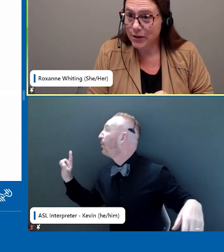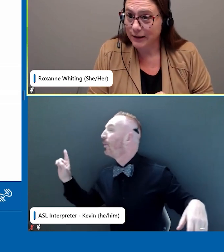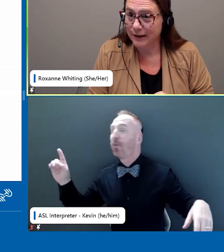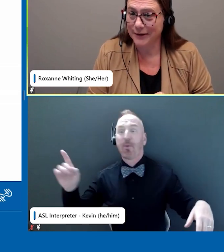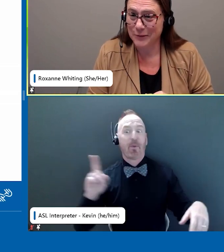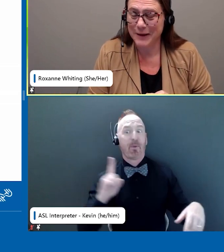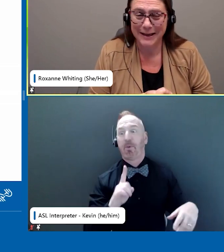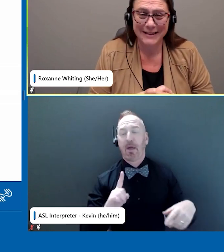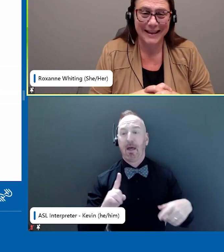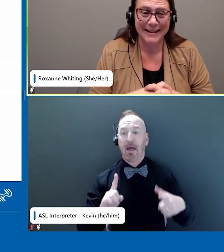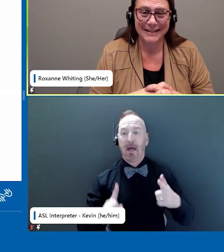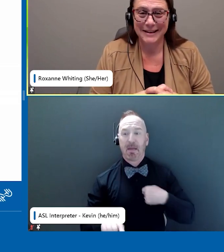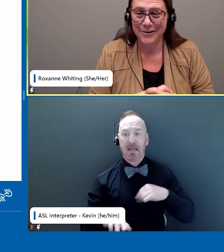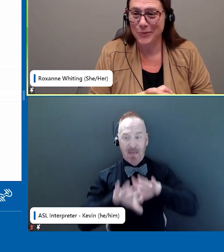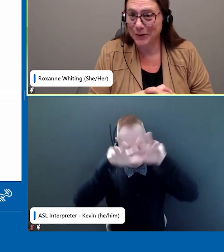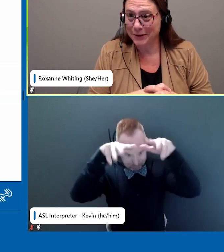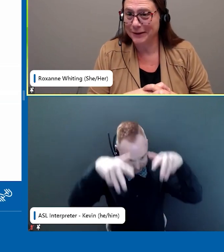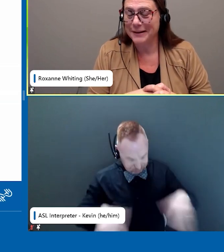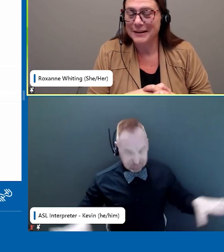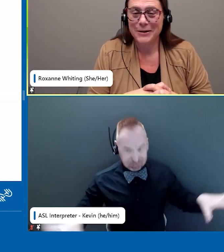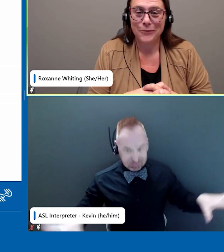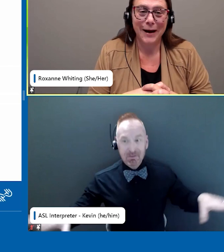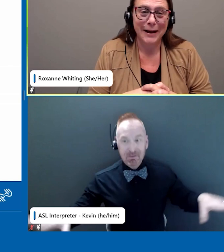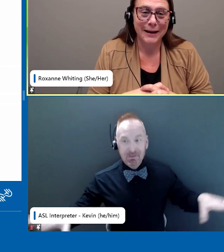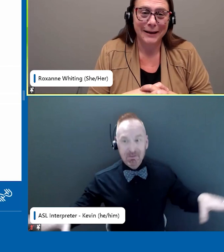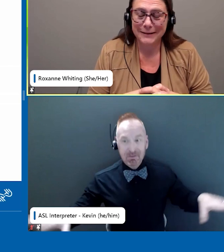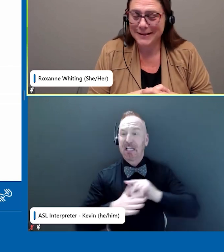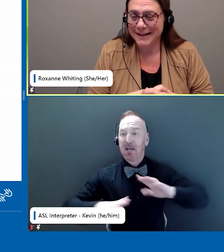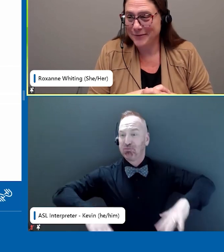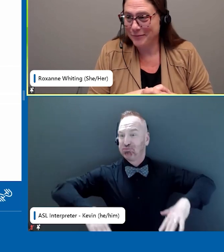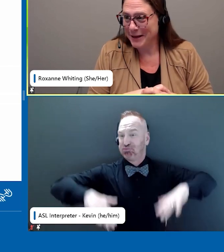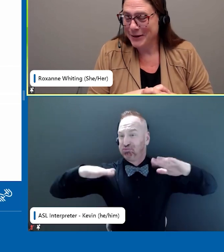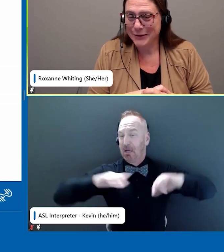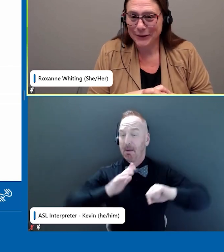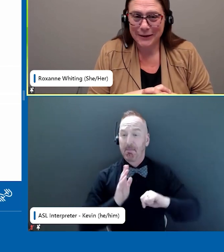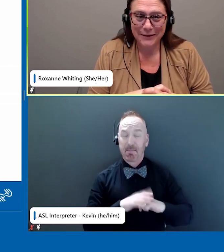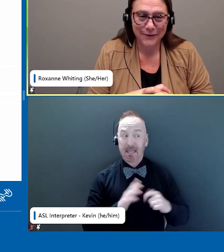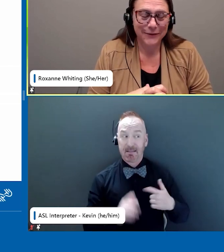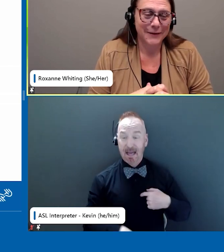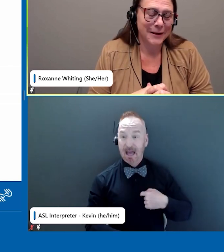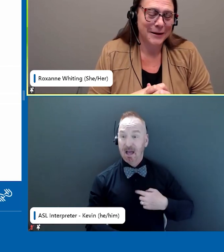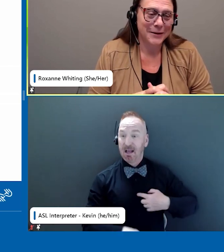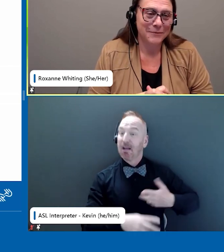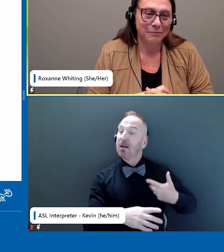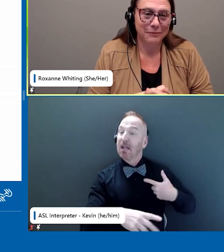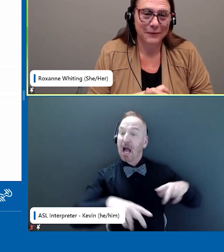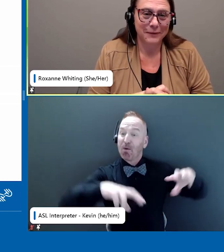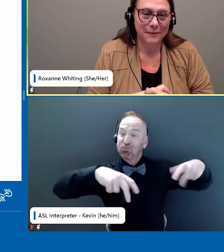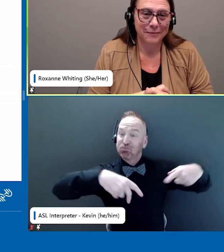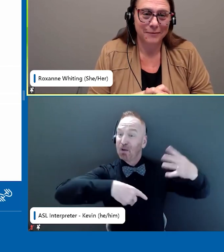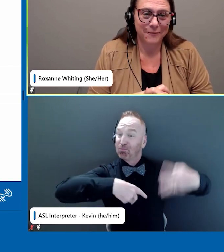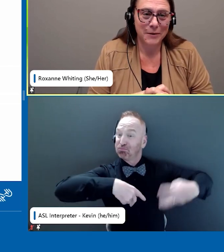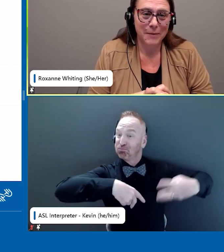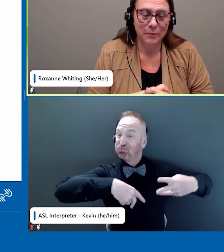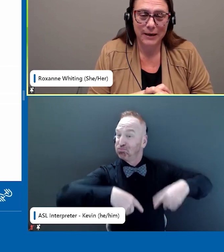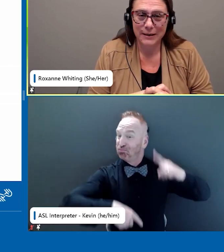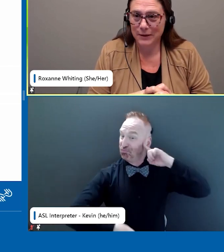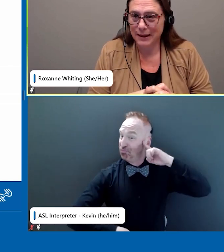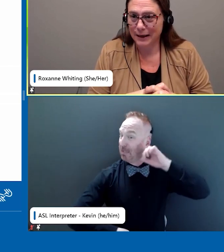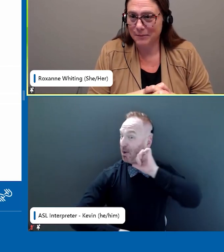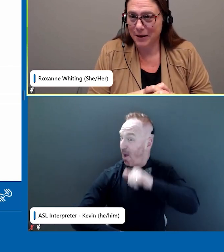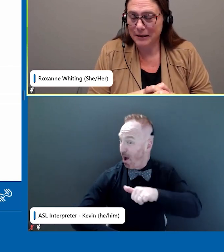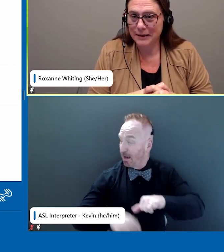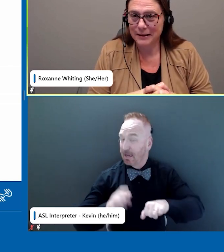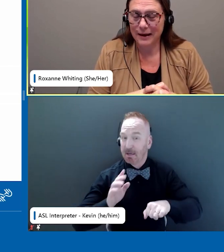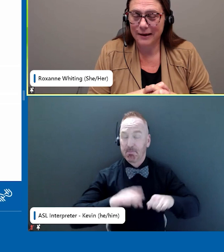flooded kitchen because they didn't hear the water running. And so lots of fun memories